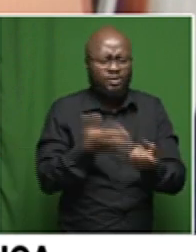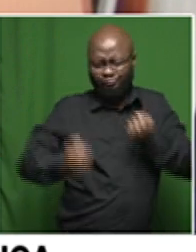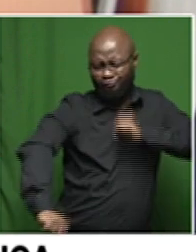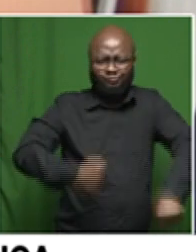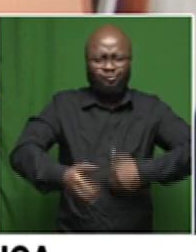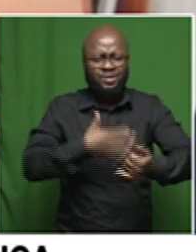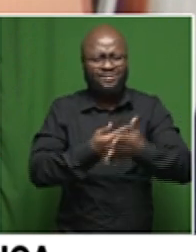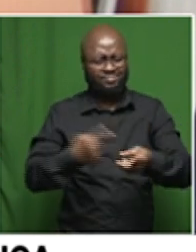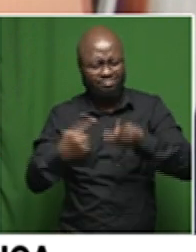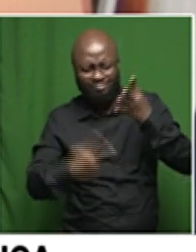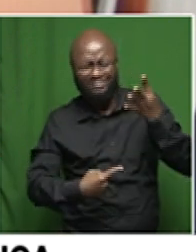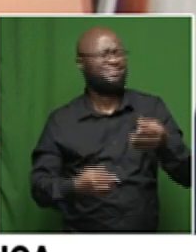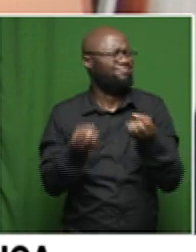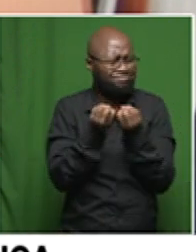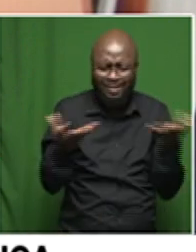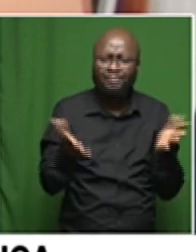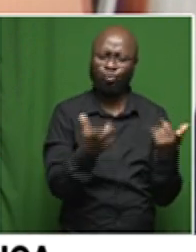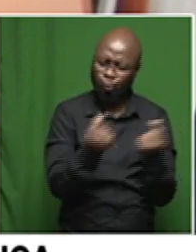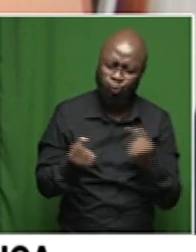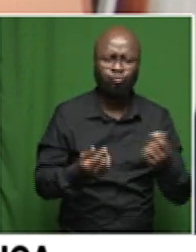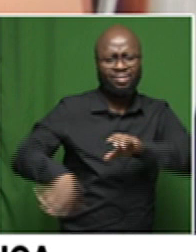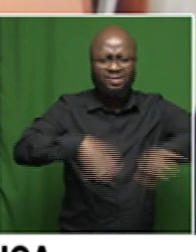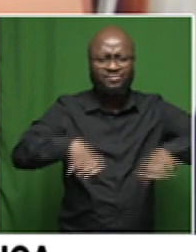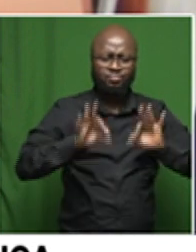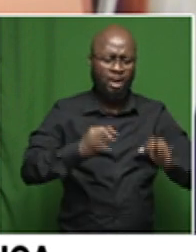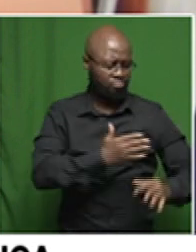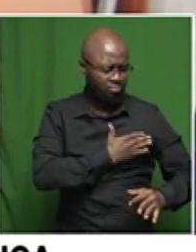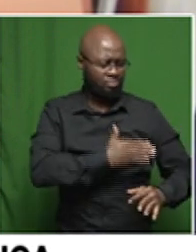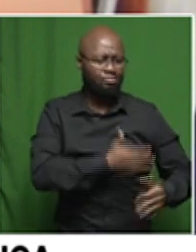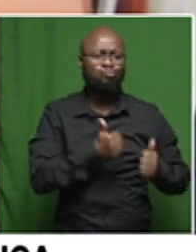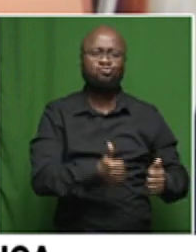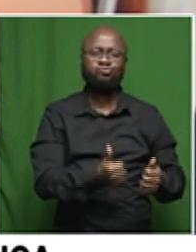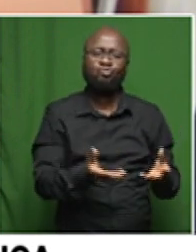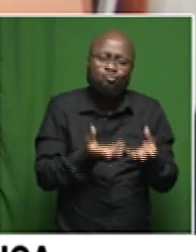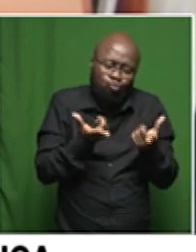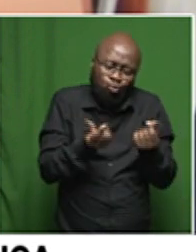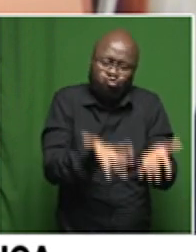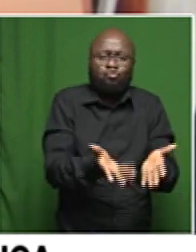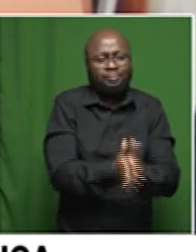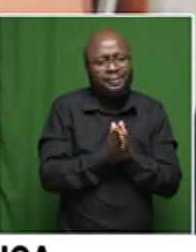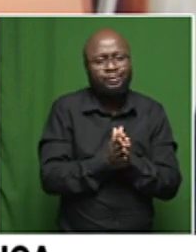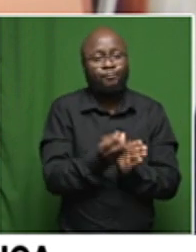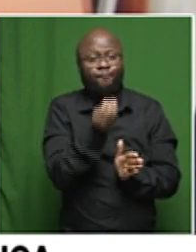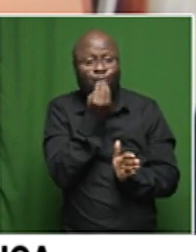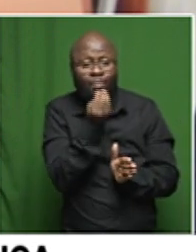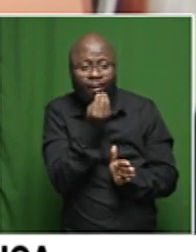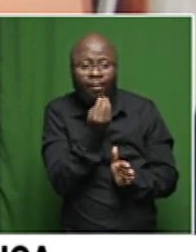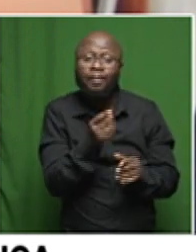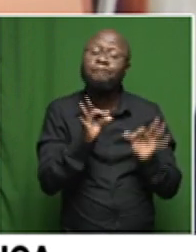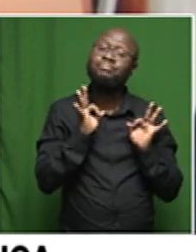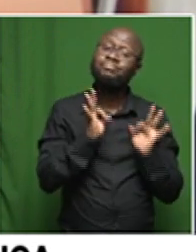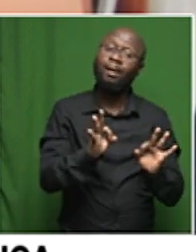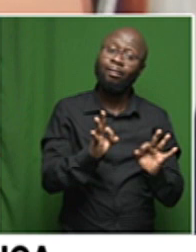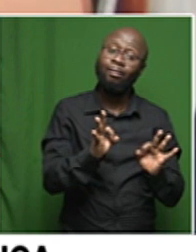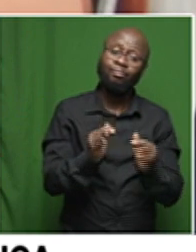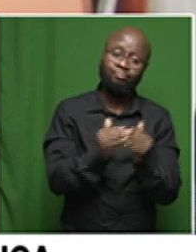ones that keeps the heart beating for longer. That is what I will also examine. Let's watch our diet. You know, the